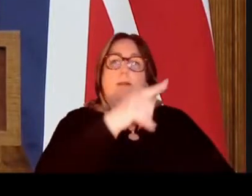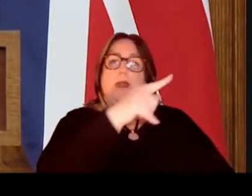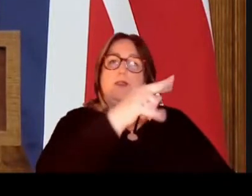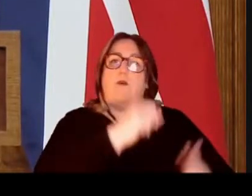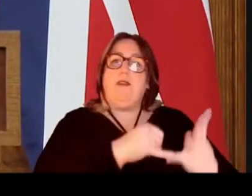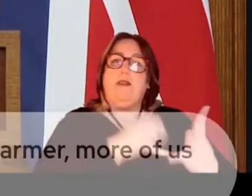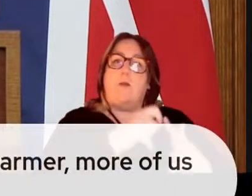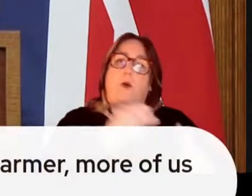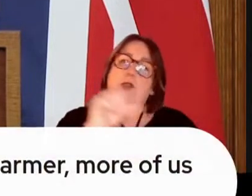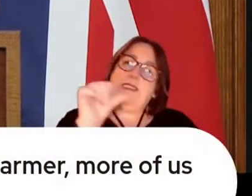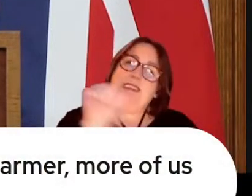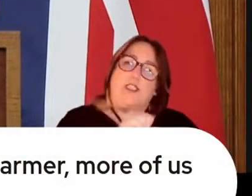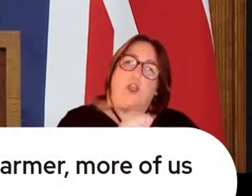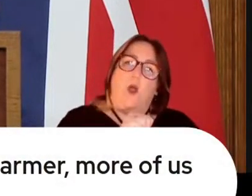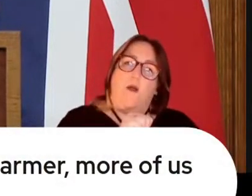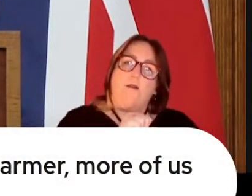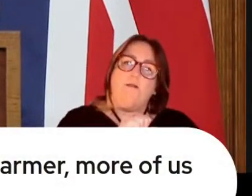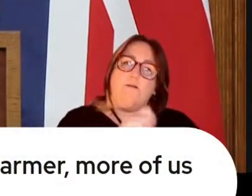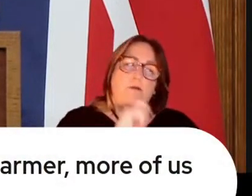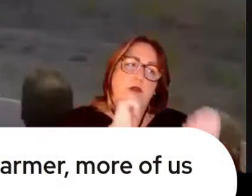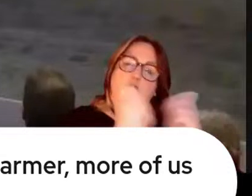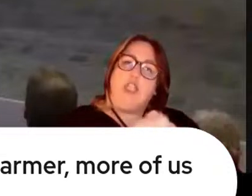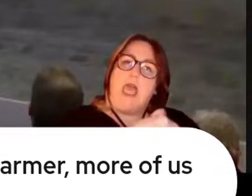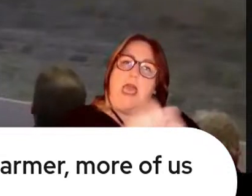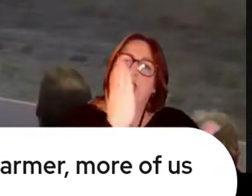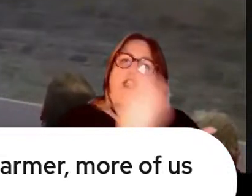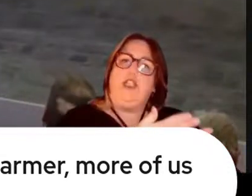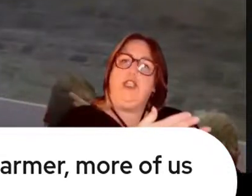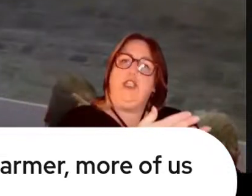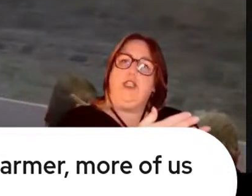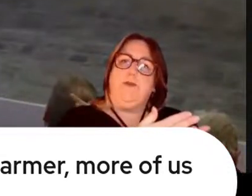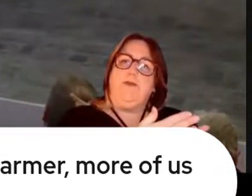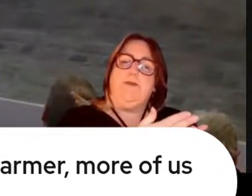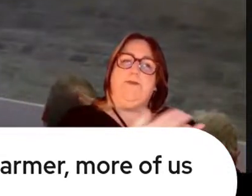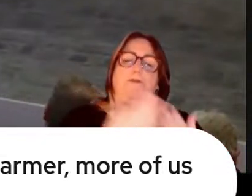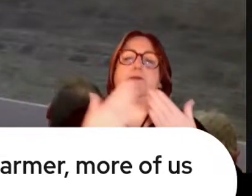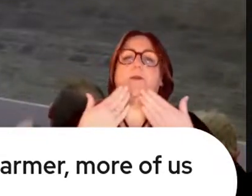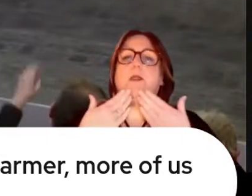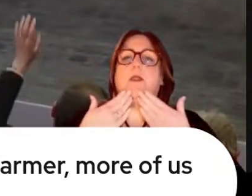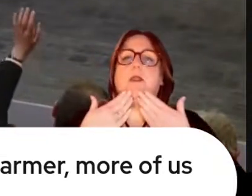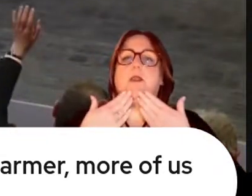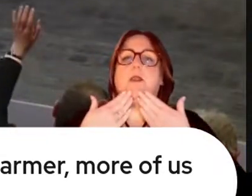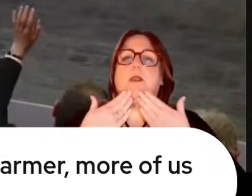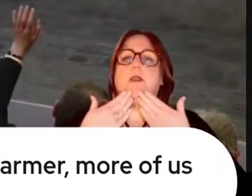Thank you. I will now take a number of questions from the media.